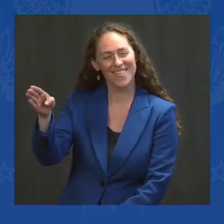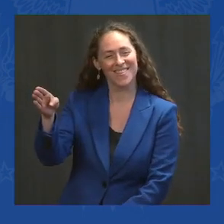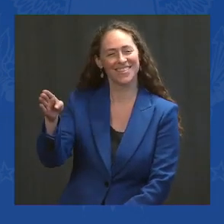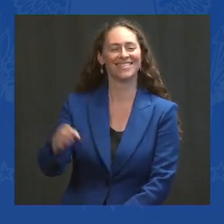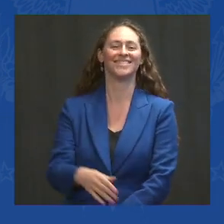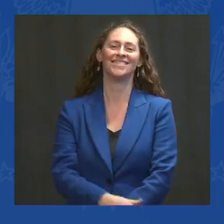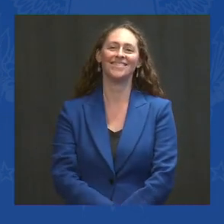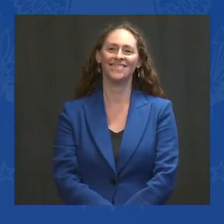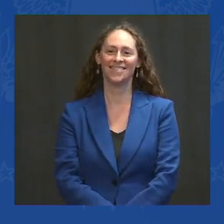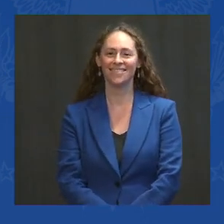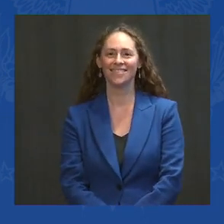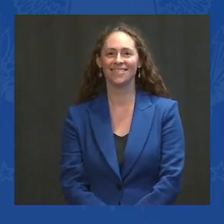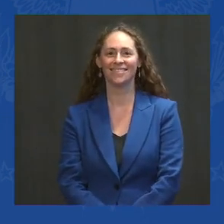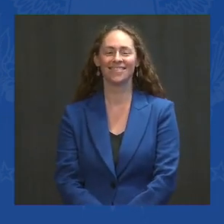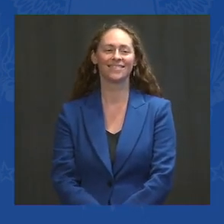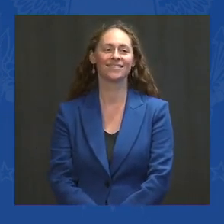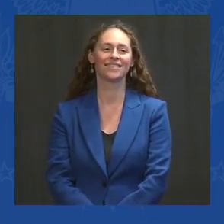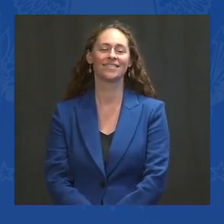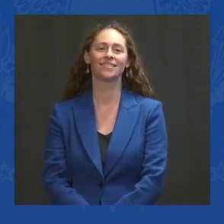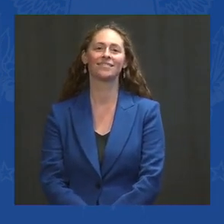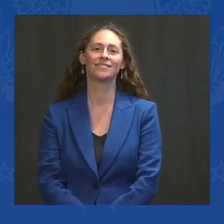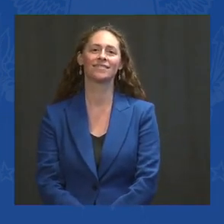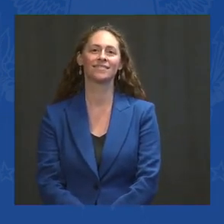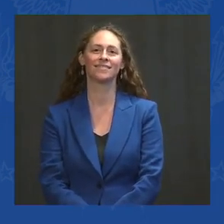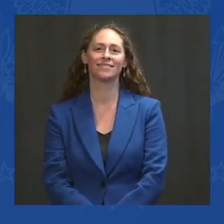But what can I do?